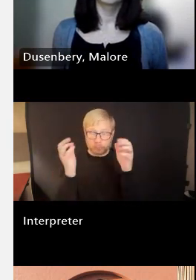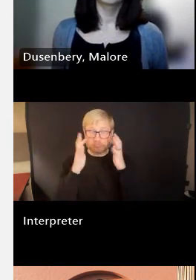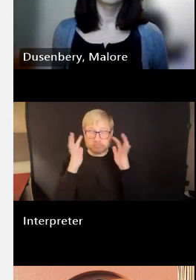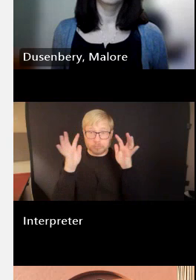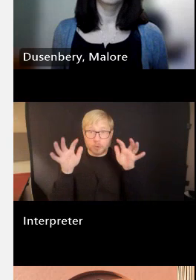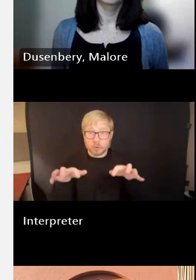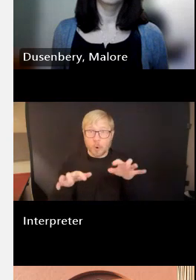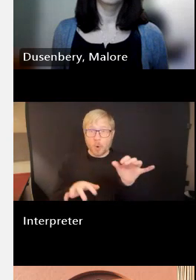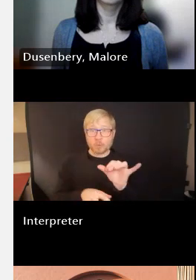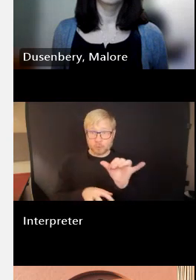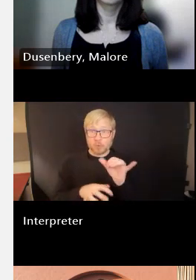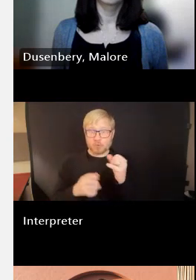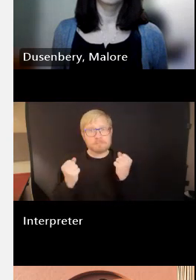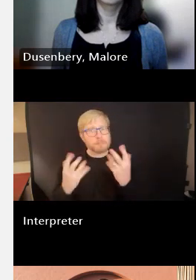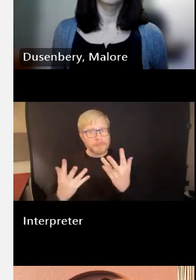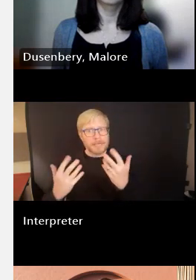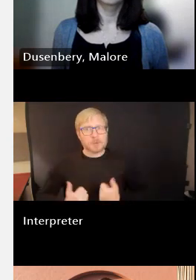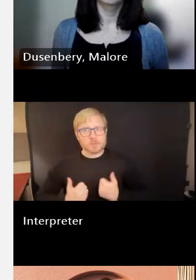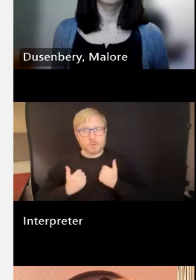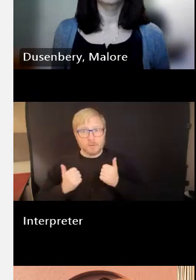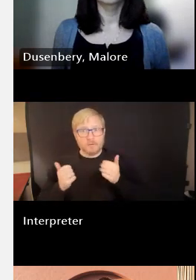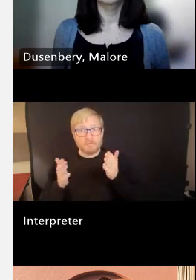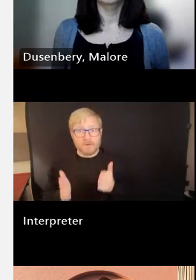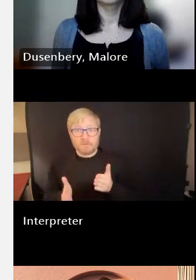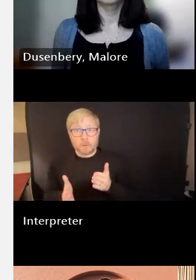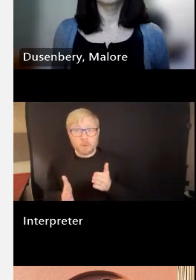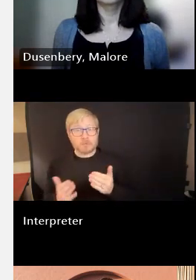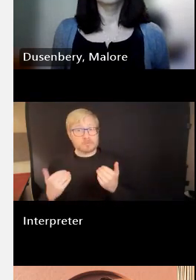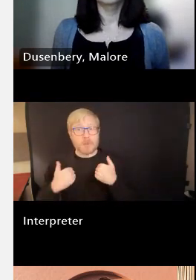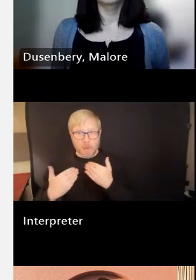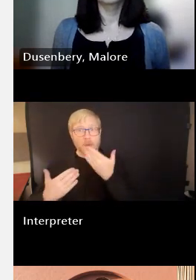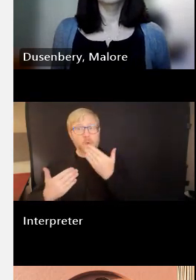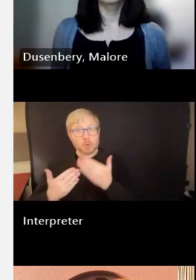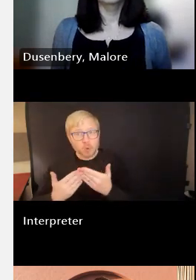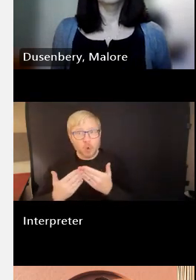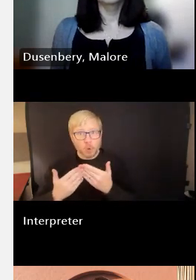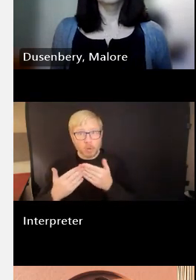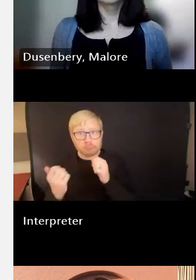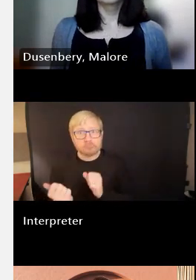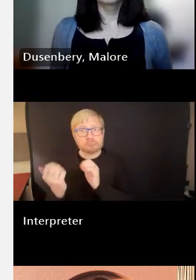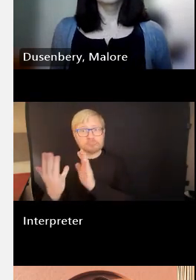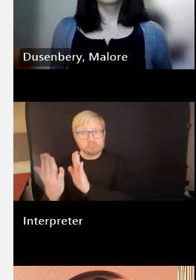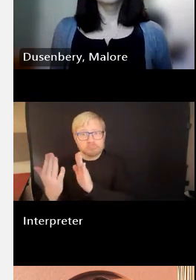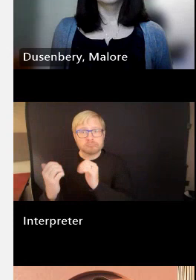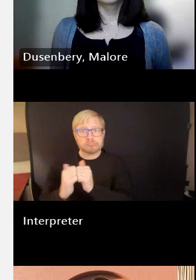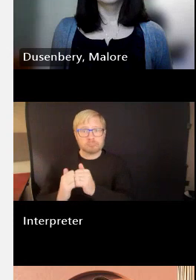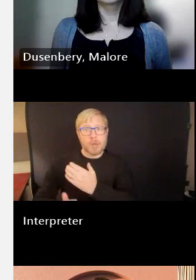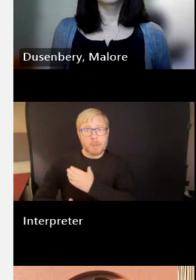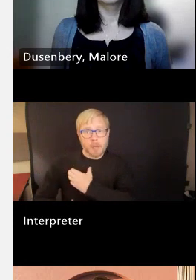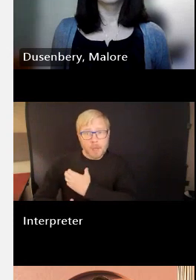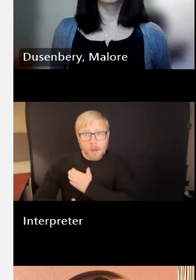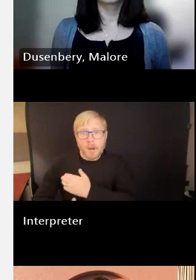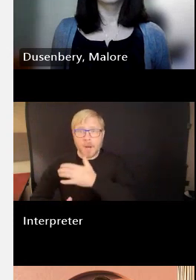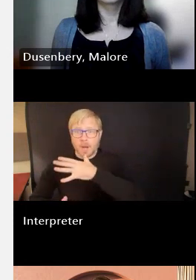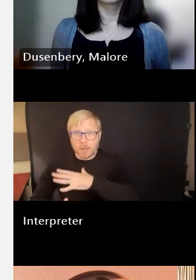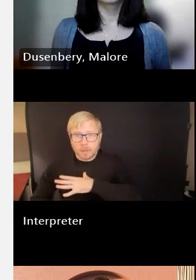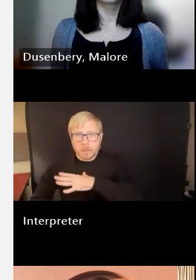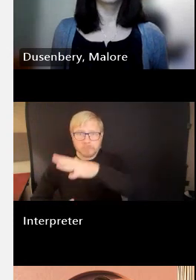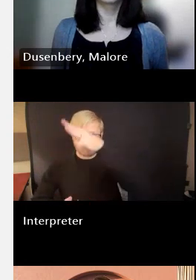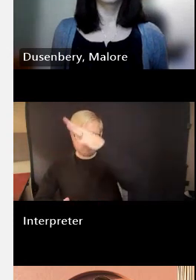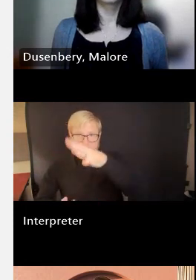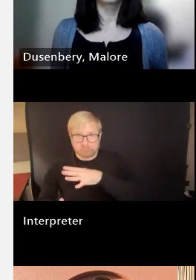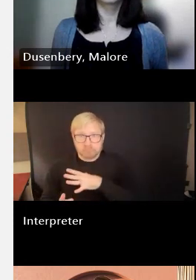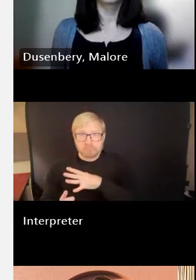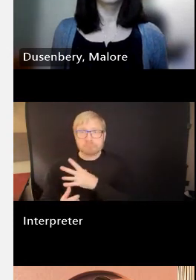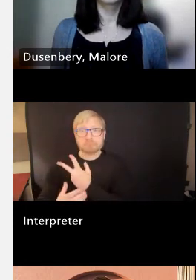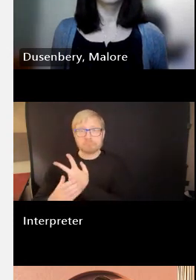survivors actually shared that they had good interactions with police officers who were men and women. We had an equal share of